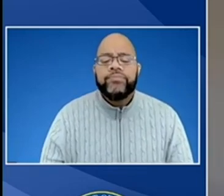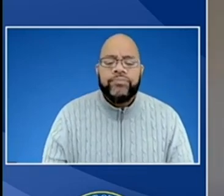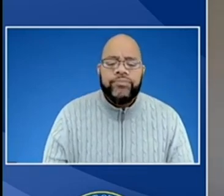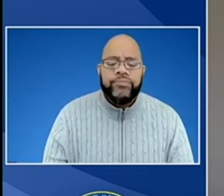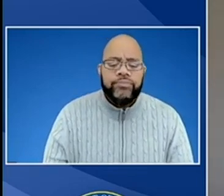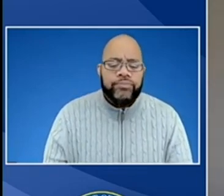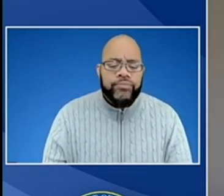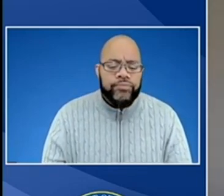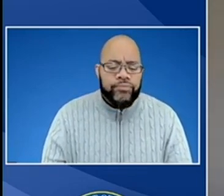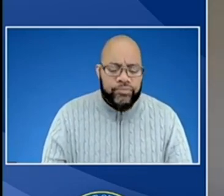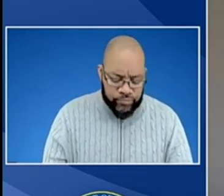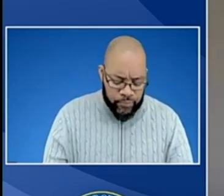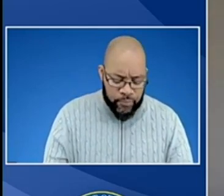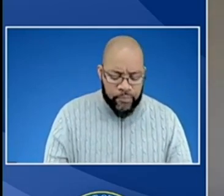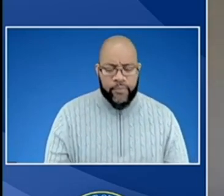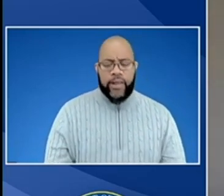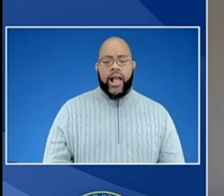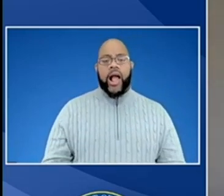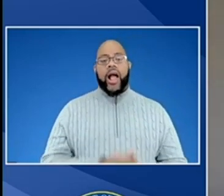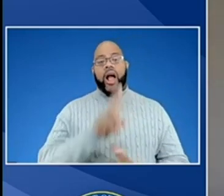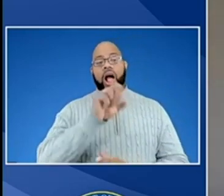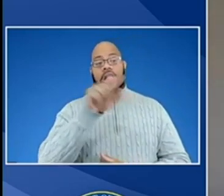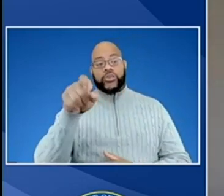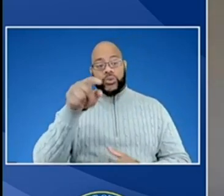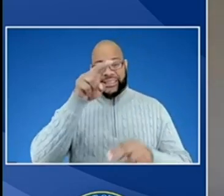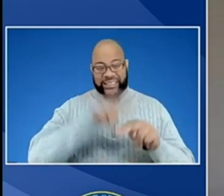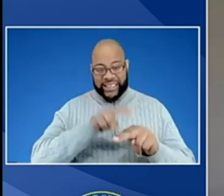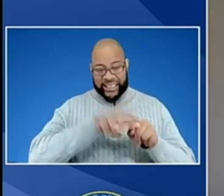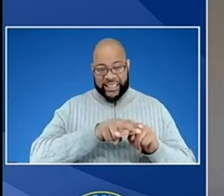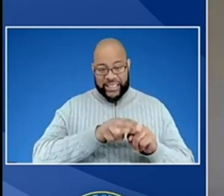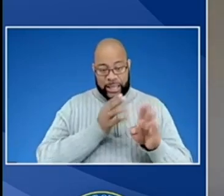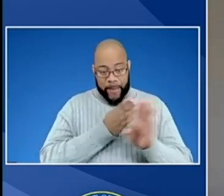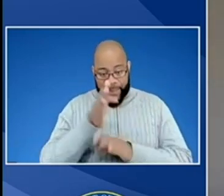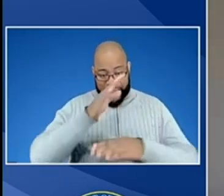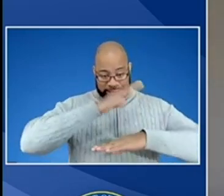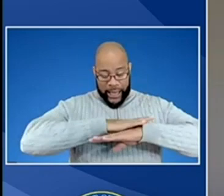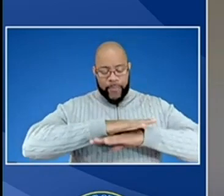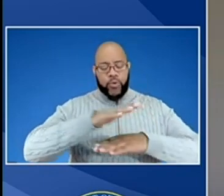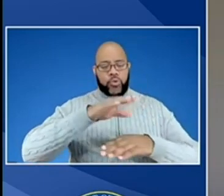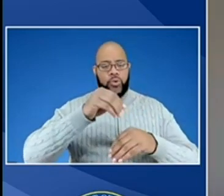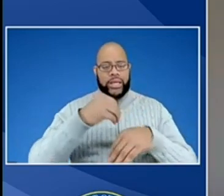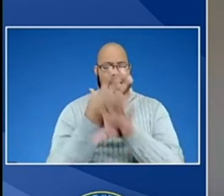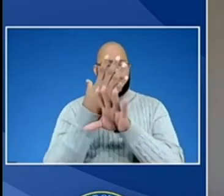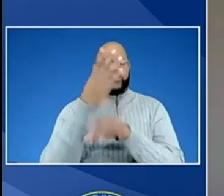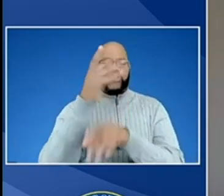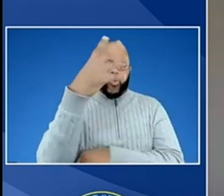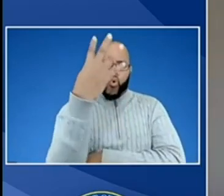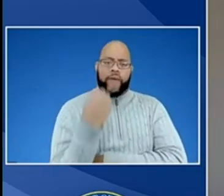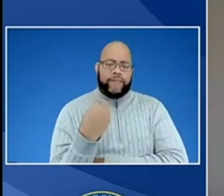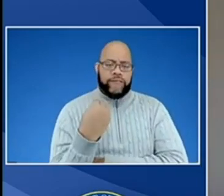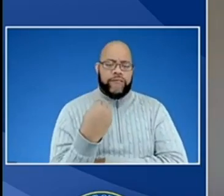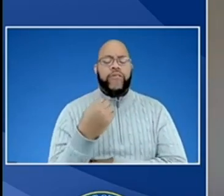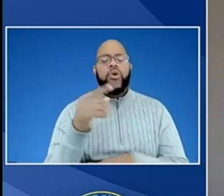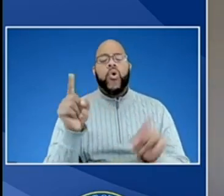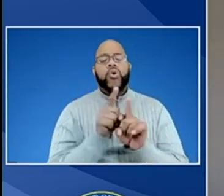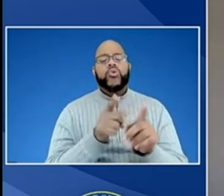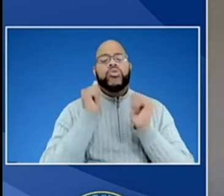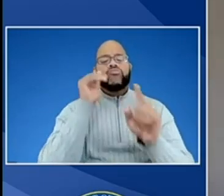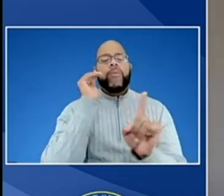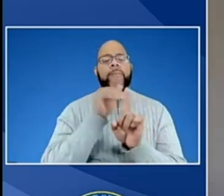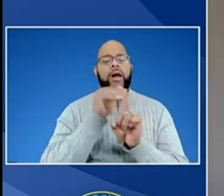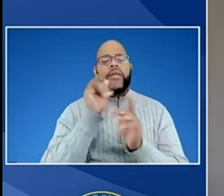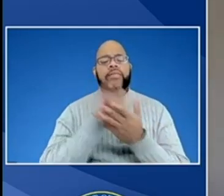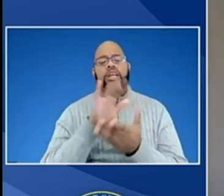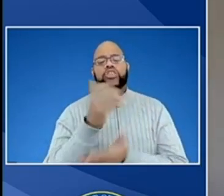representing. And that unless you're sitting at the main table, your cameras need to be off. Also, just a quick reminder, the